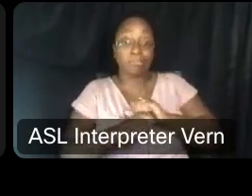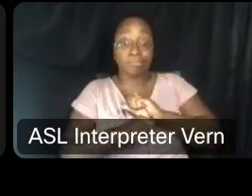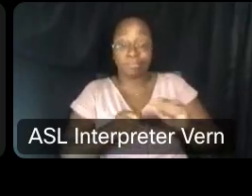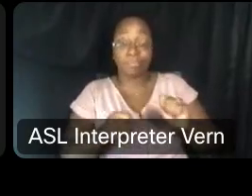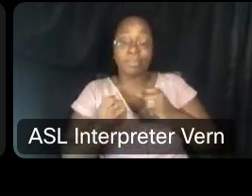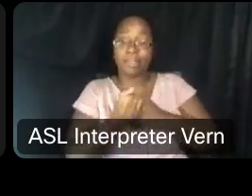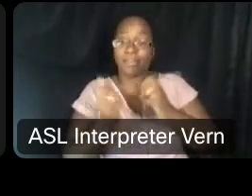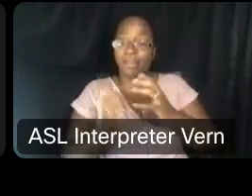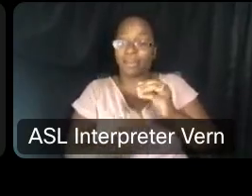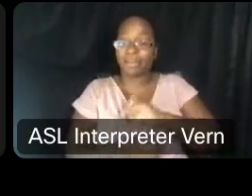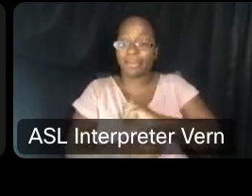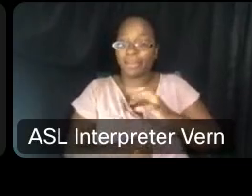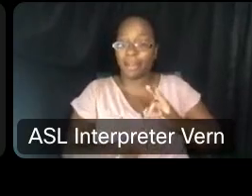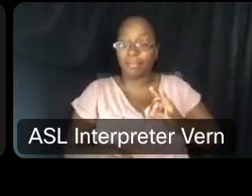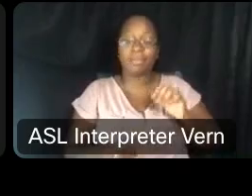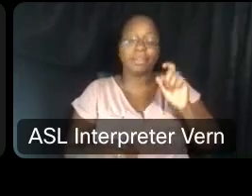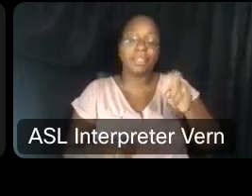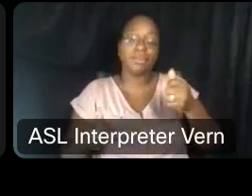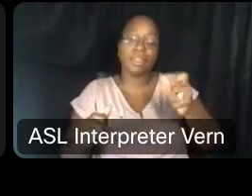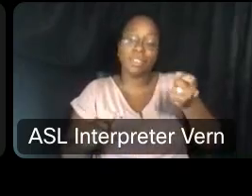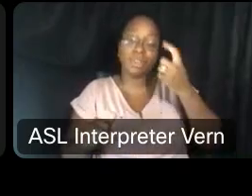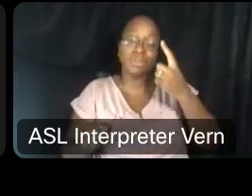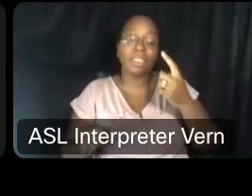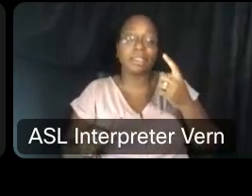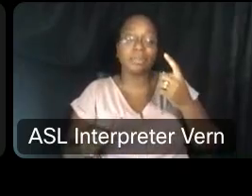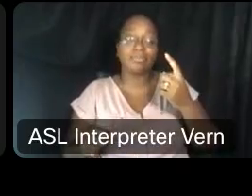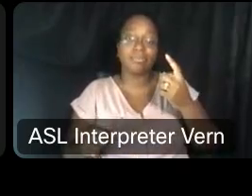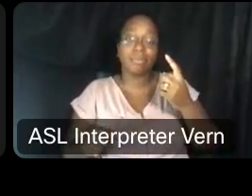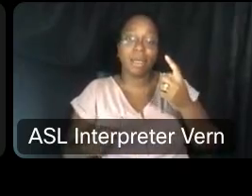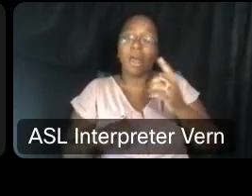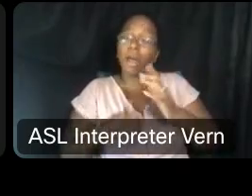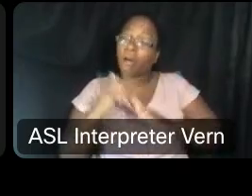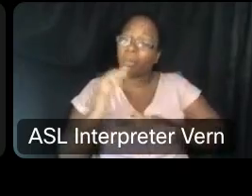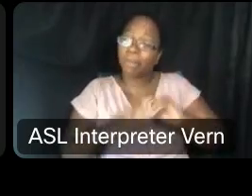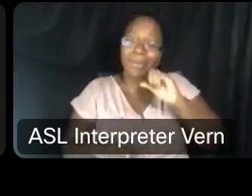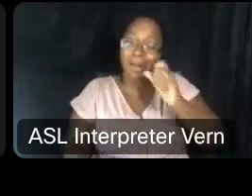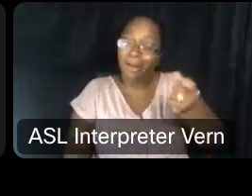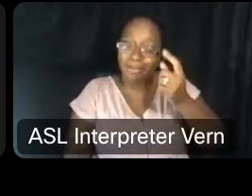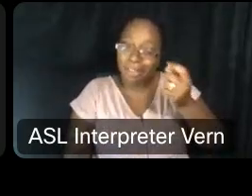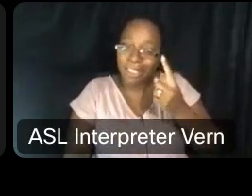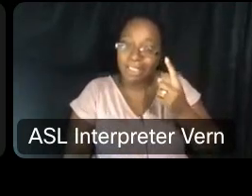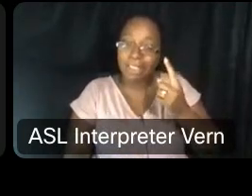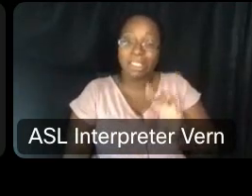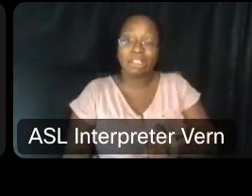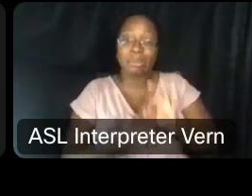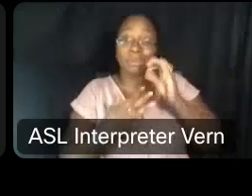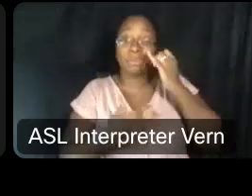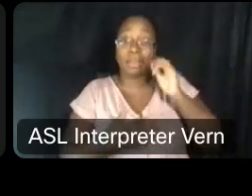comfortable of not always understanding, especially if there are overlapping experiences of mental health and brain injury.